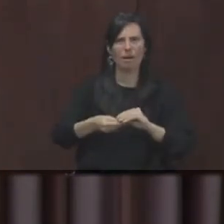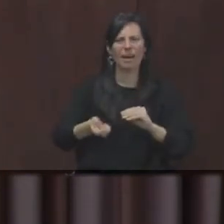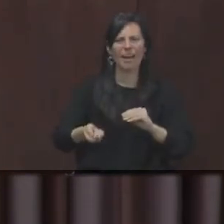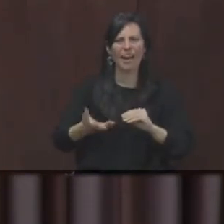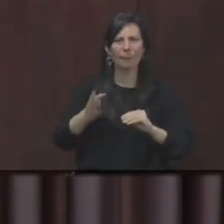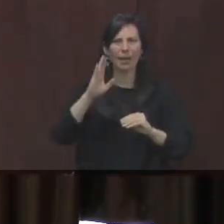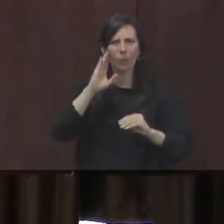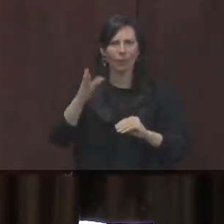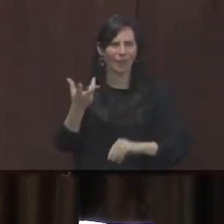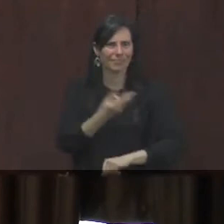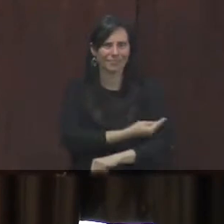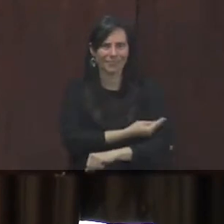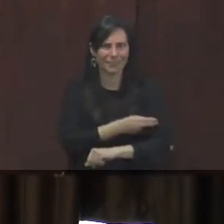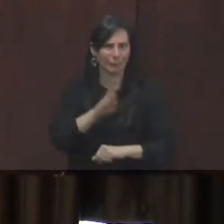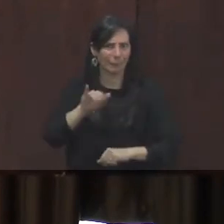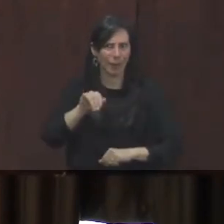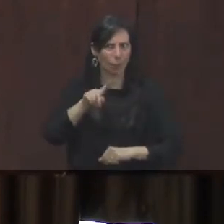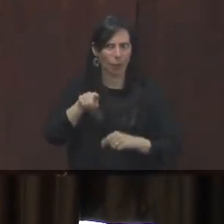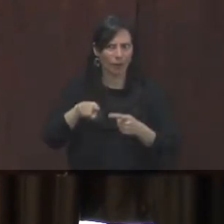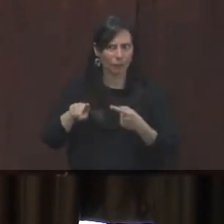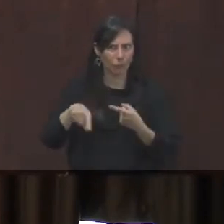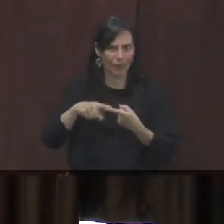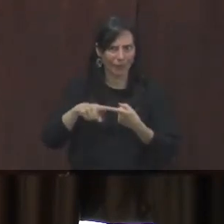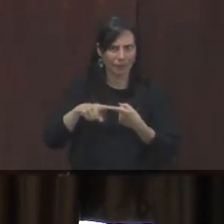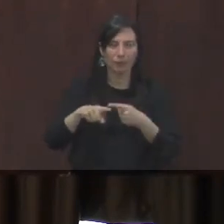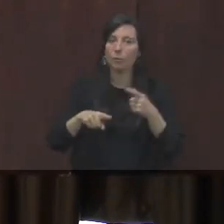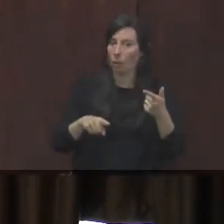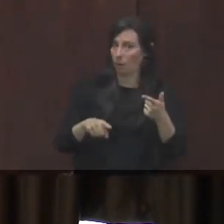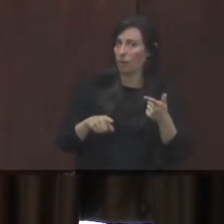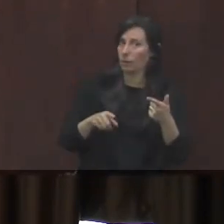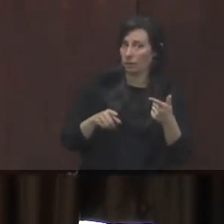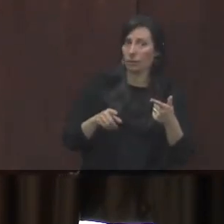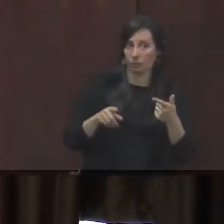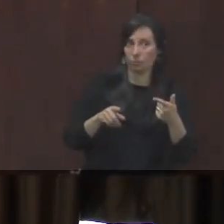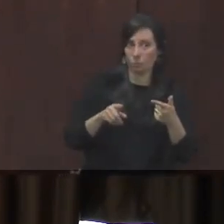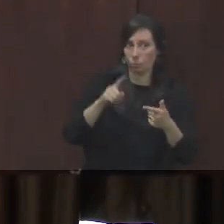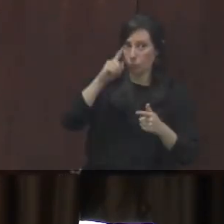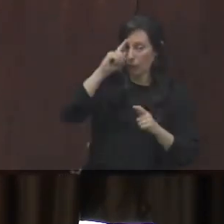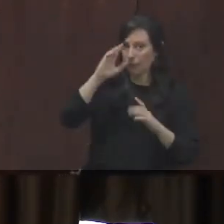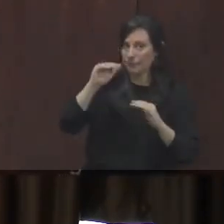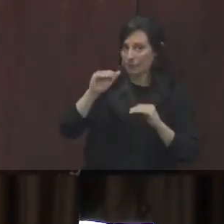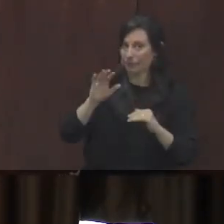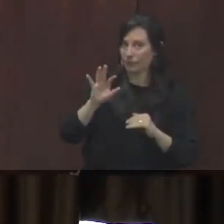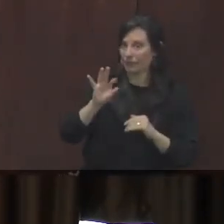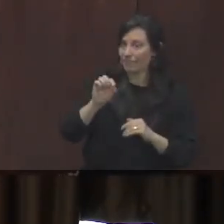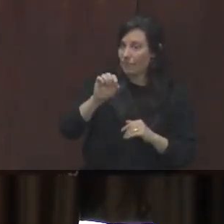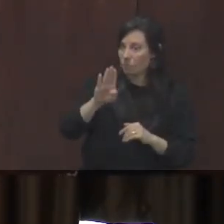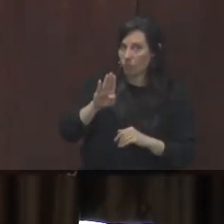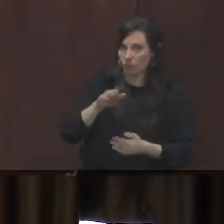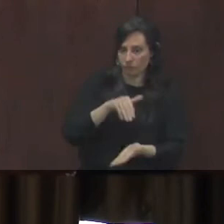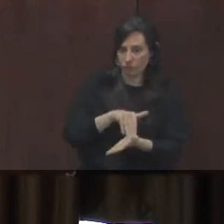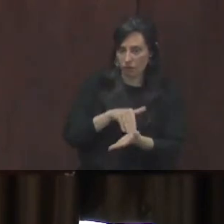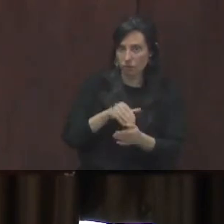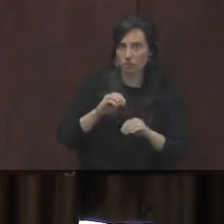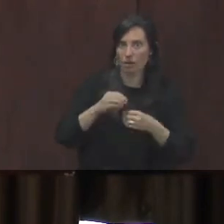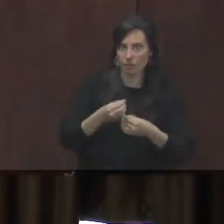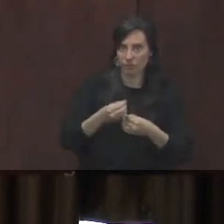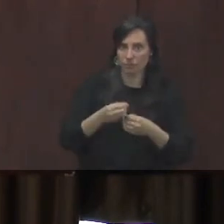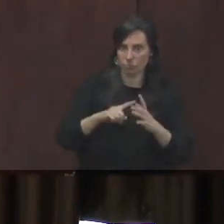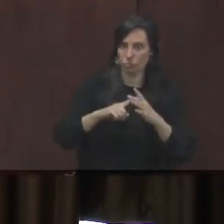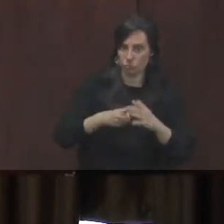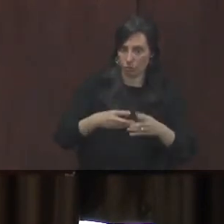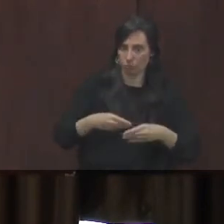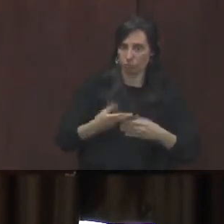in February, we're expecting for primary care providers and pharmacies to receive allotments to start doing their own coverage for their